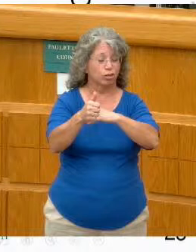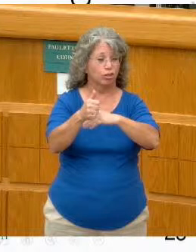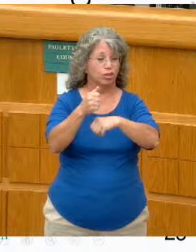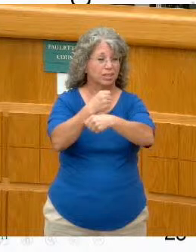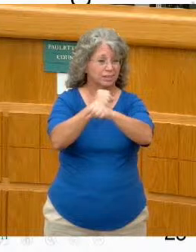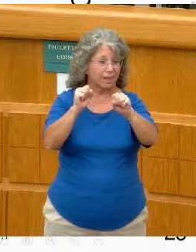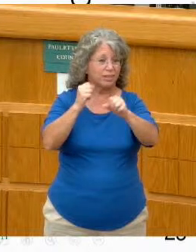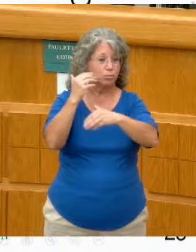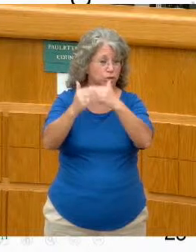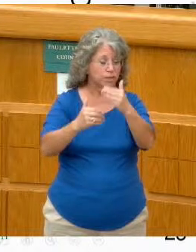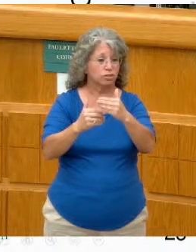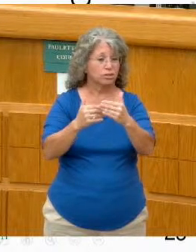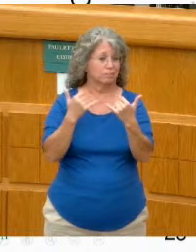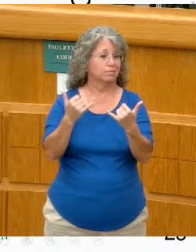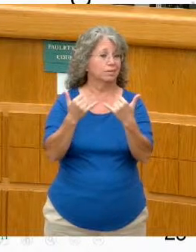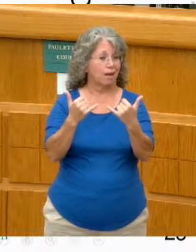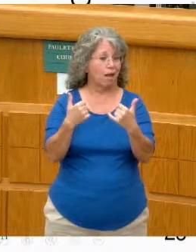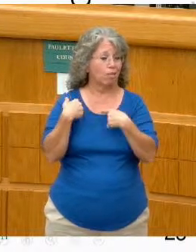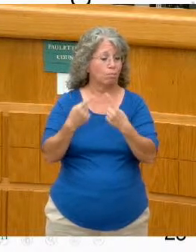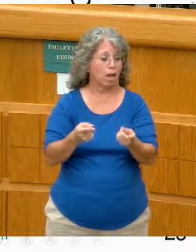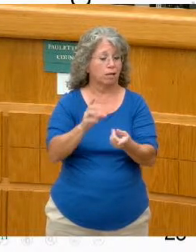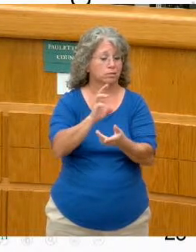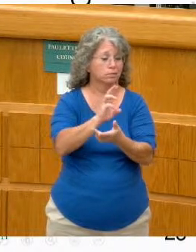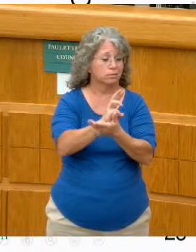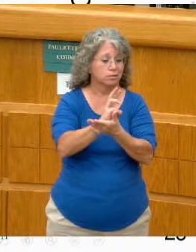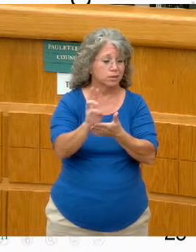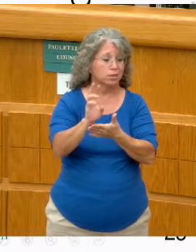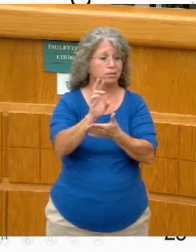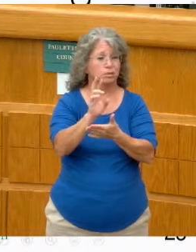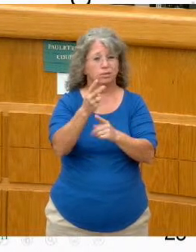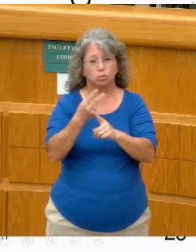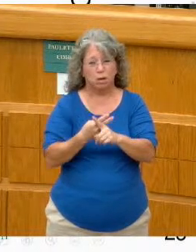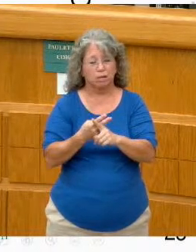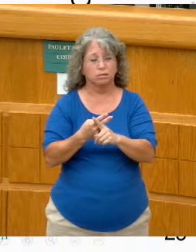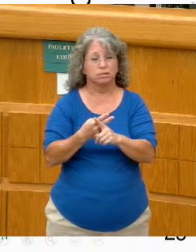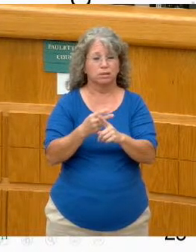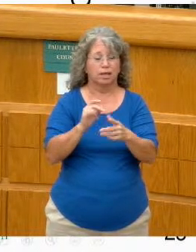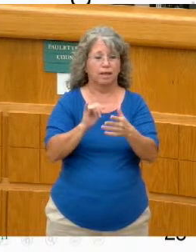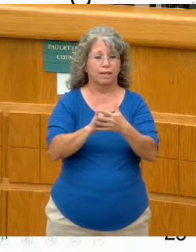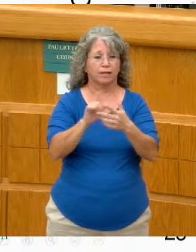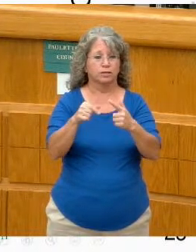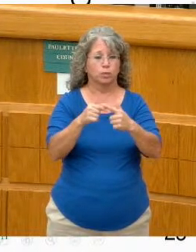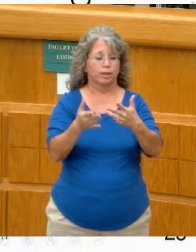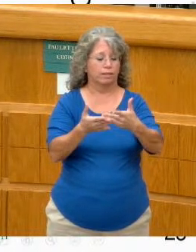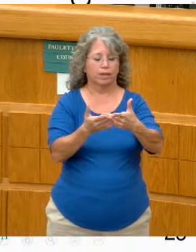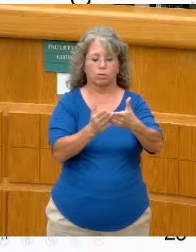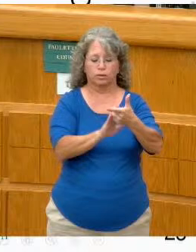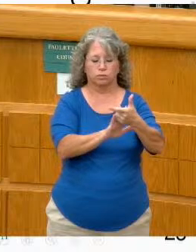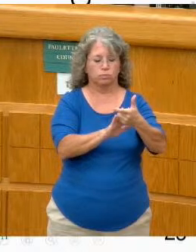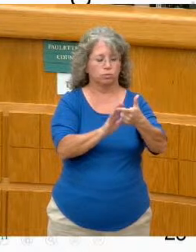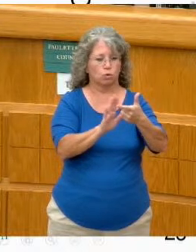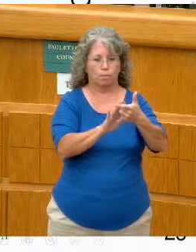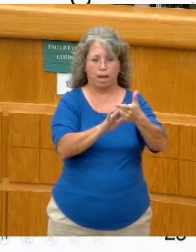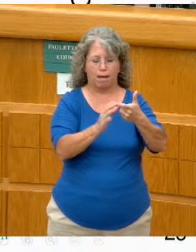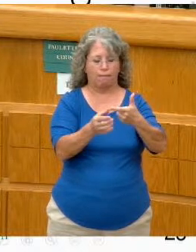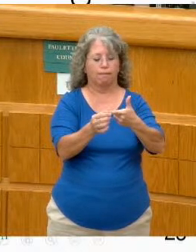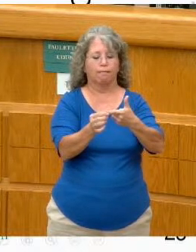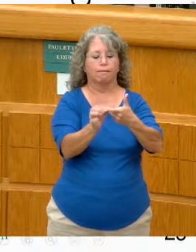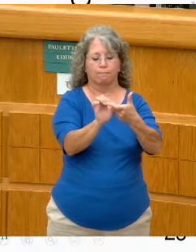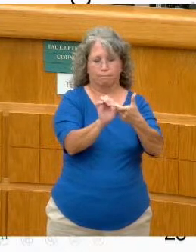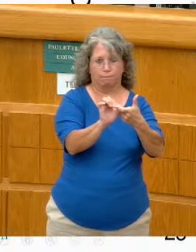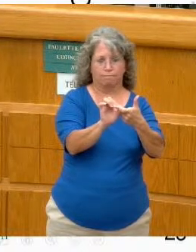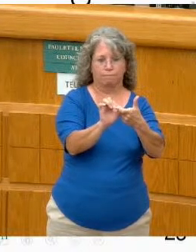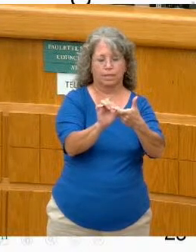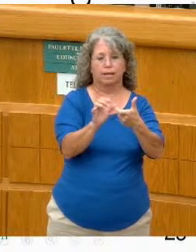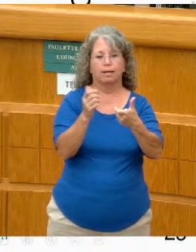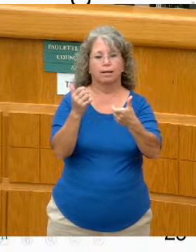of the cost for having gone through the Open Texas Phase 3. We had about 1 month of Open Texas Phase 3, and now for a